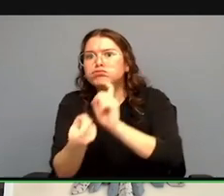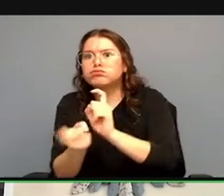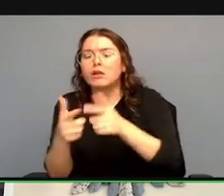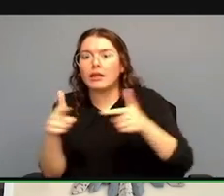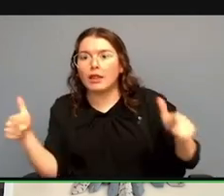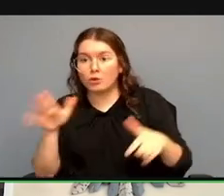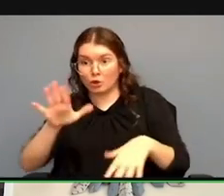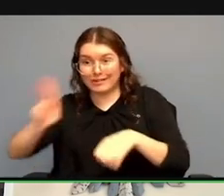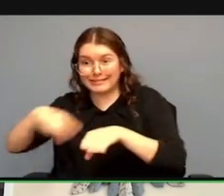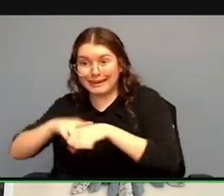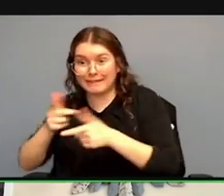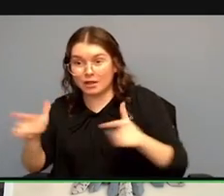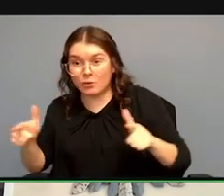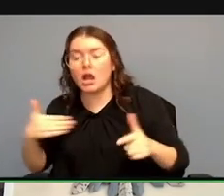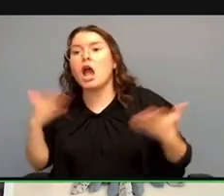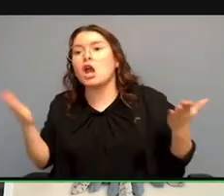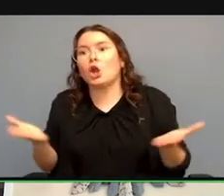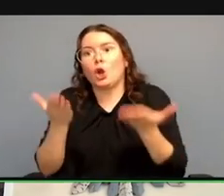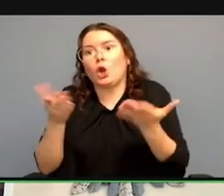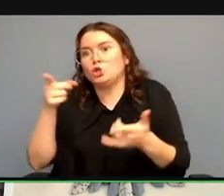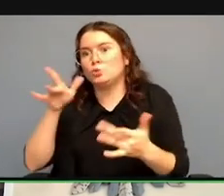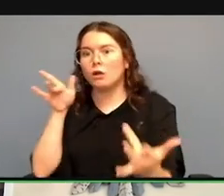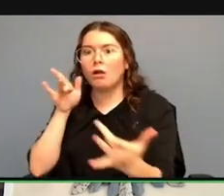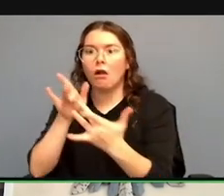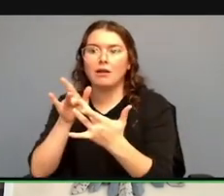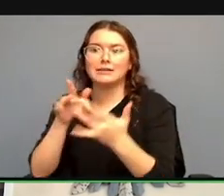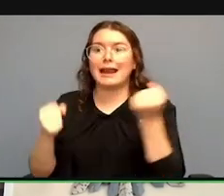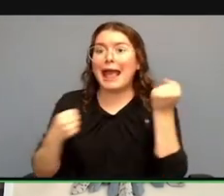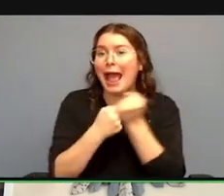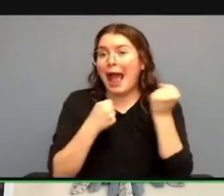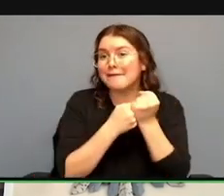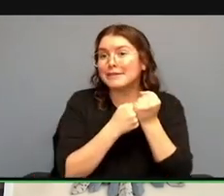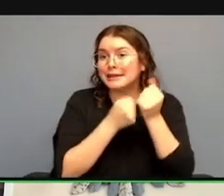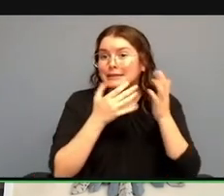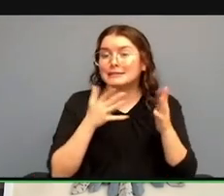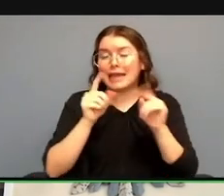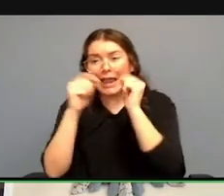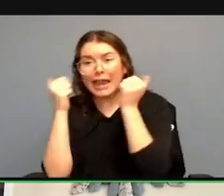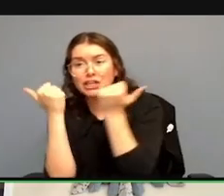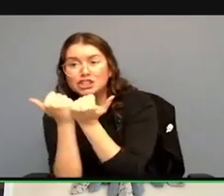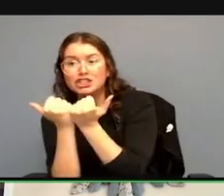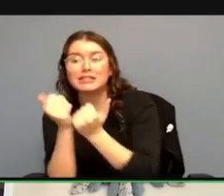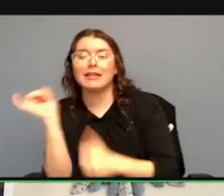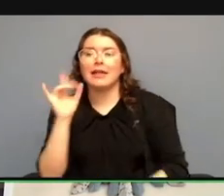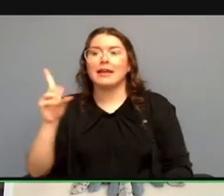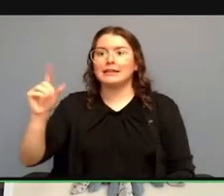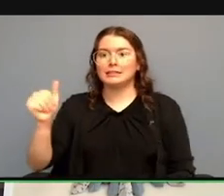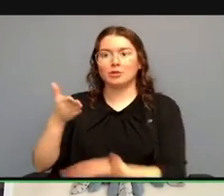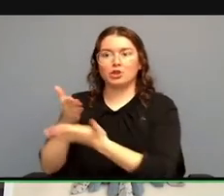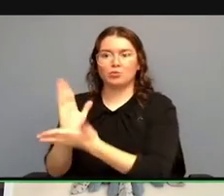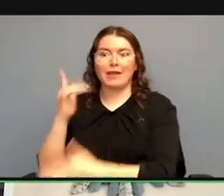language, I encourage you to contact an advocacy agency like Disability Rights